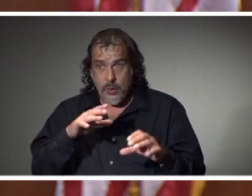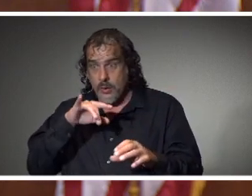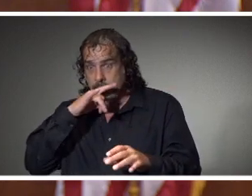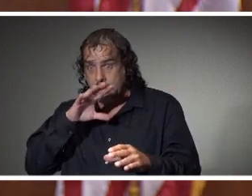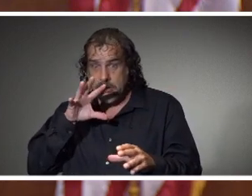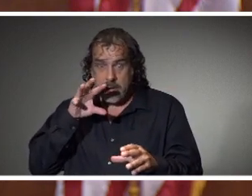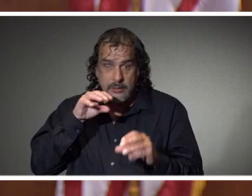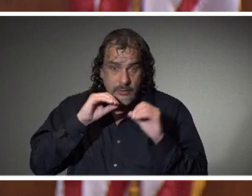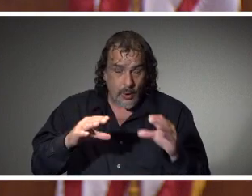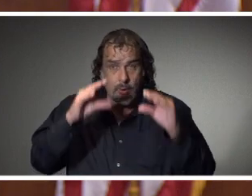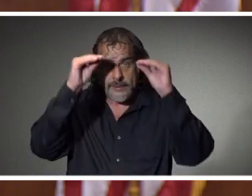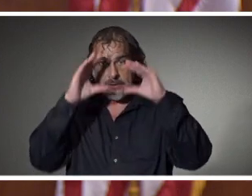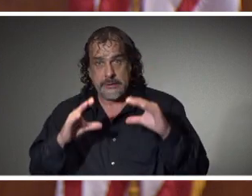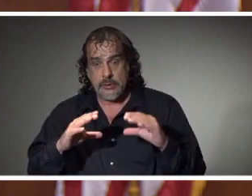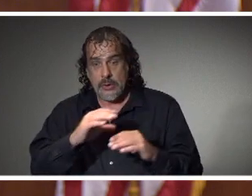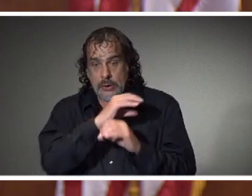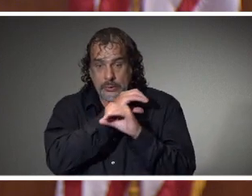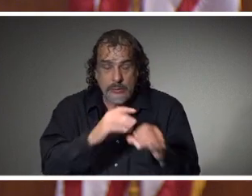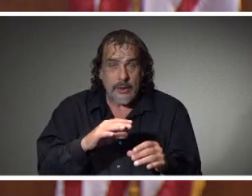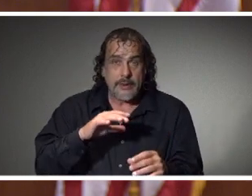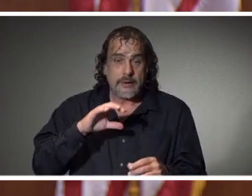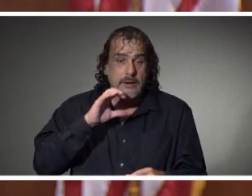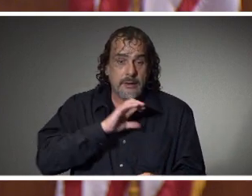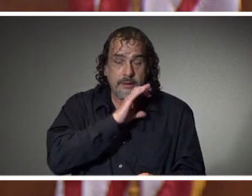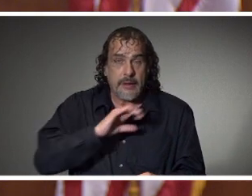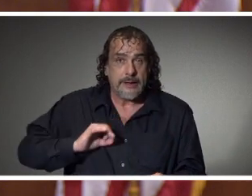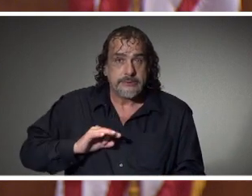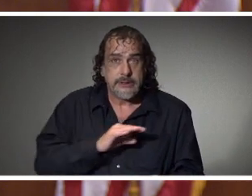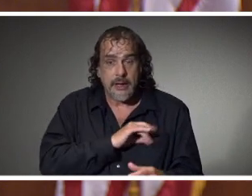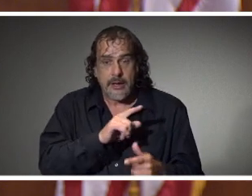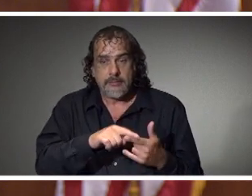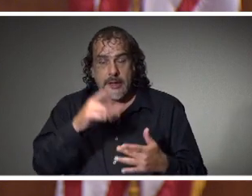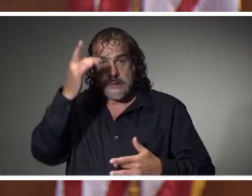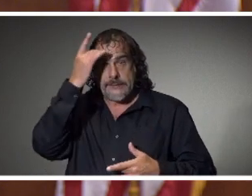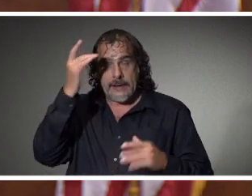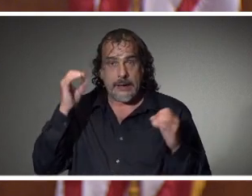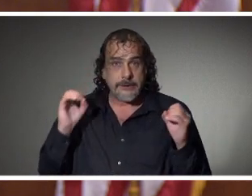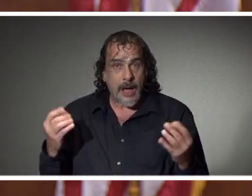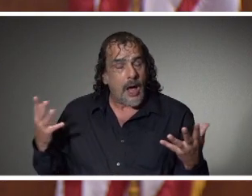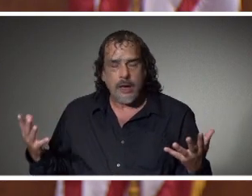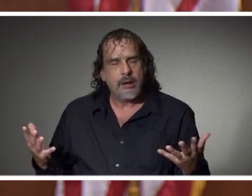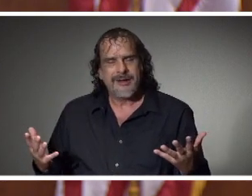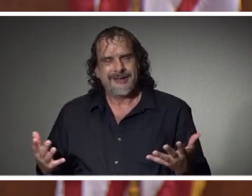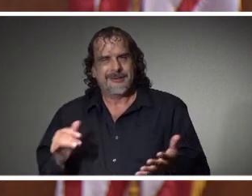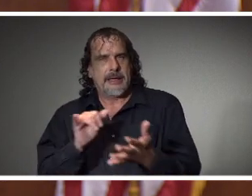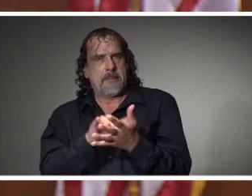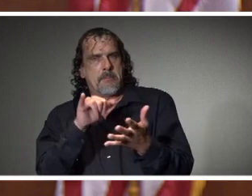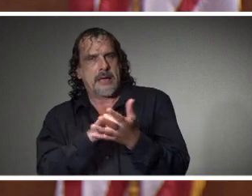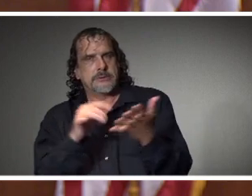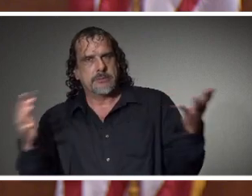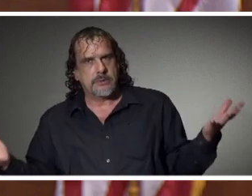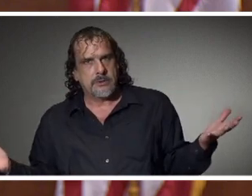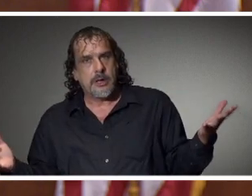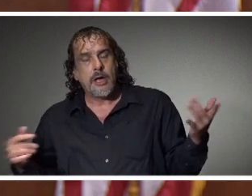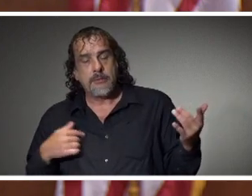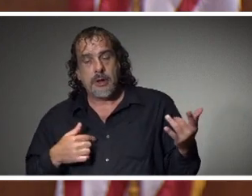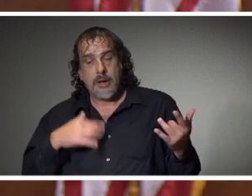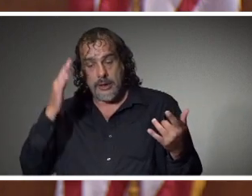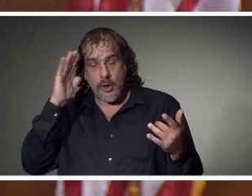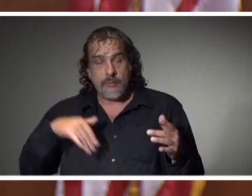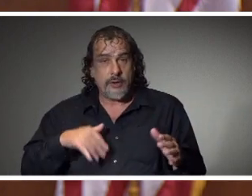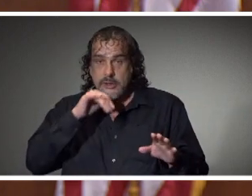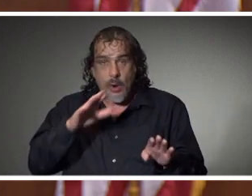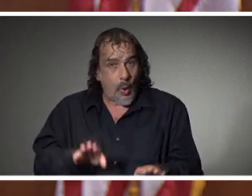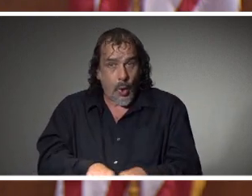none of the teachers or none of the personnel that get COVID. But I can also tell you that if we don't open schools and we